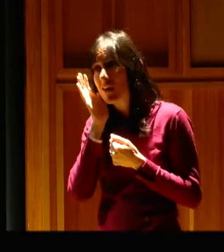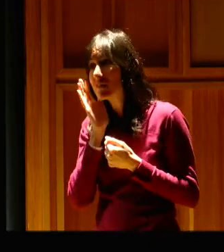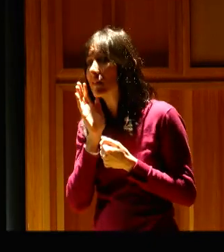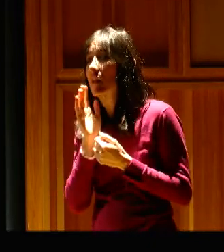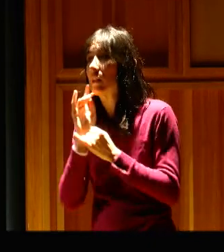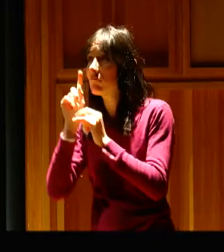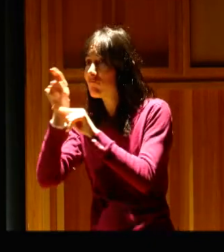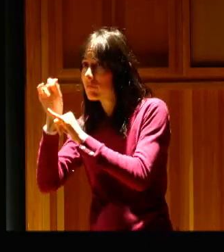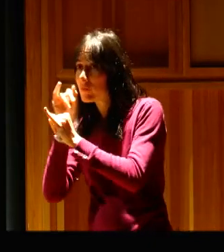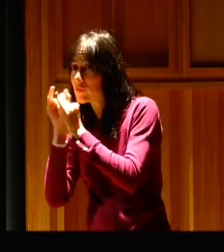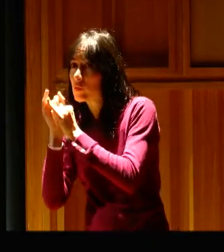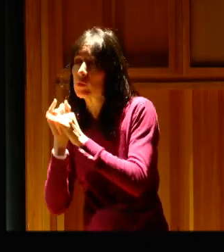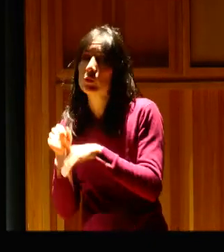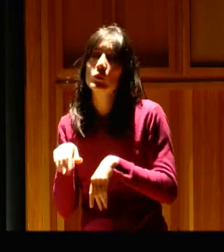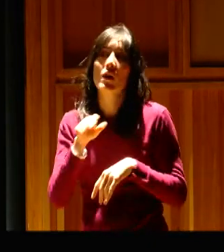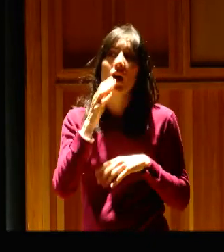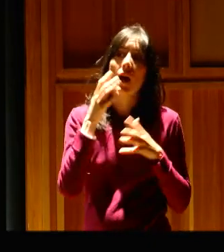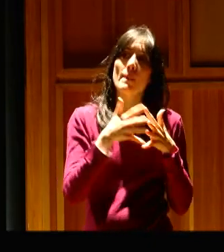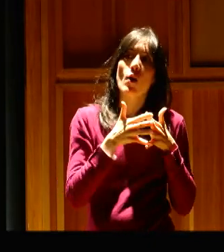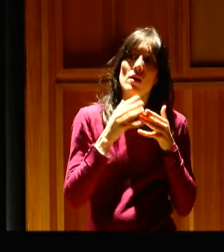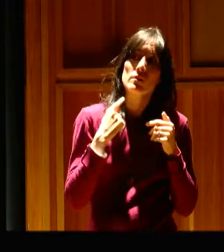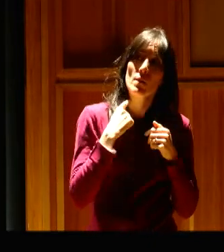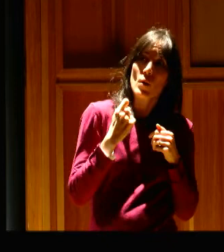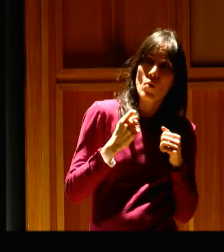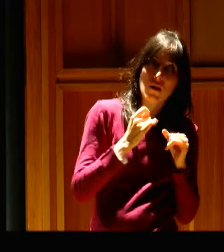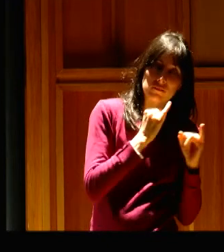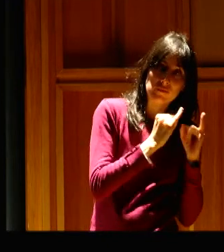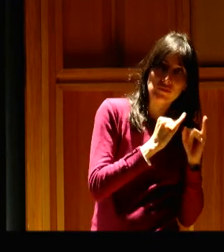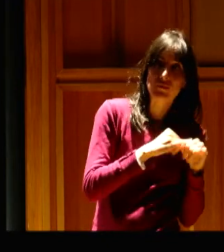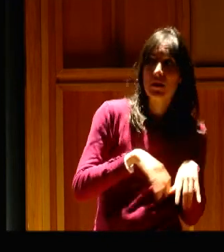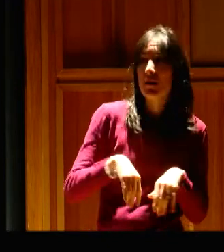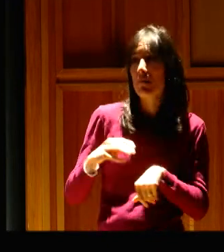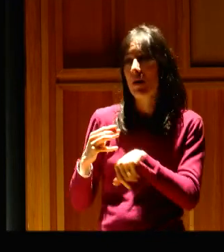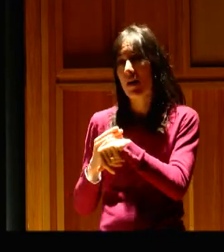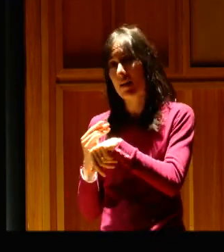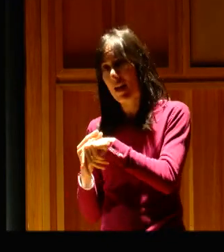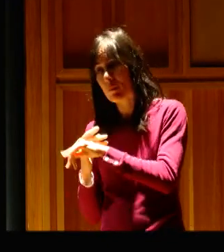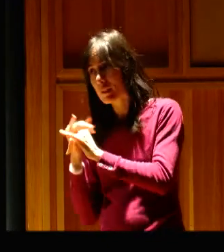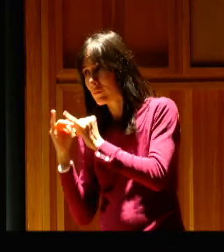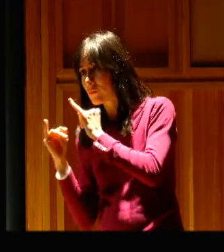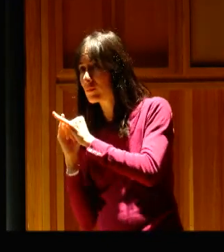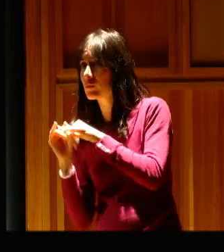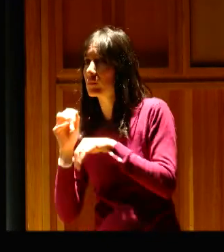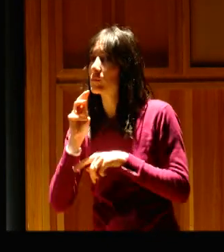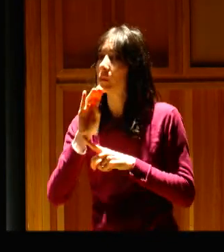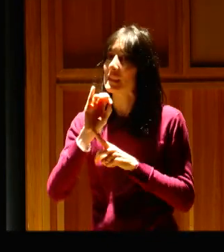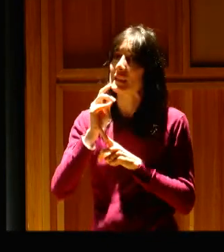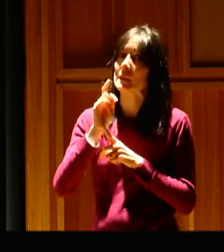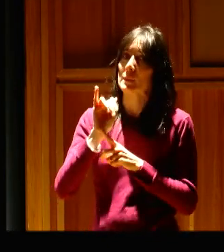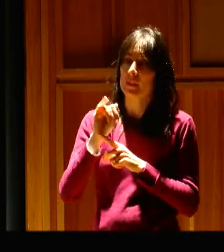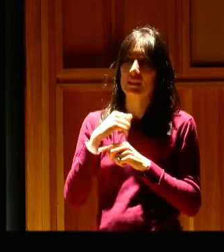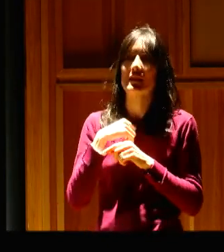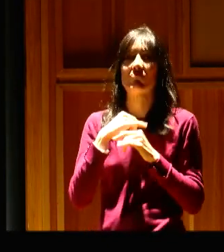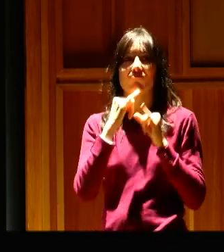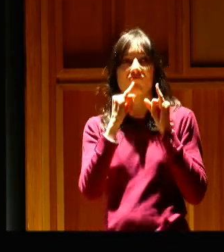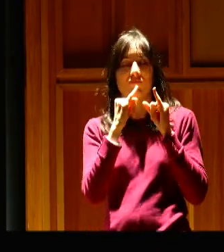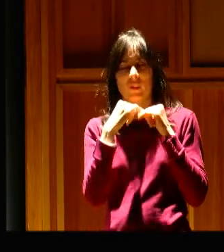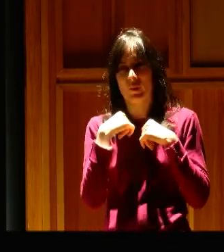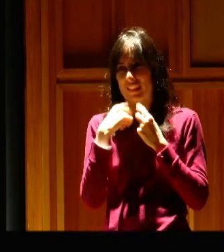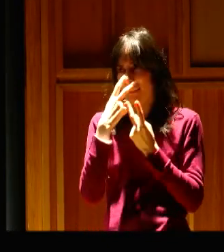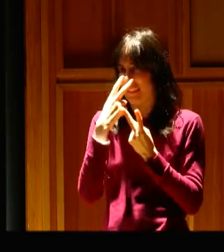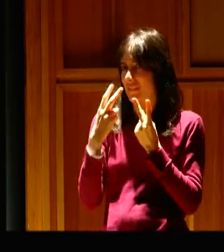Samoa, from Miami to Mississippi, we were shown how climate change is affecting